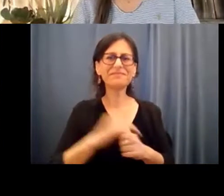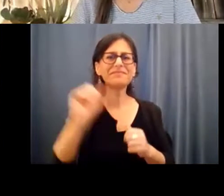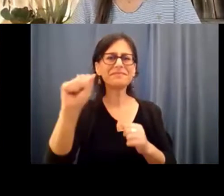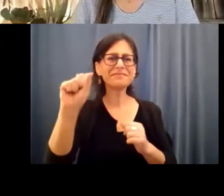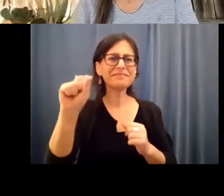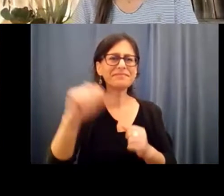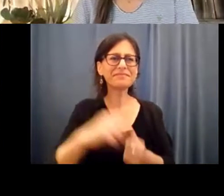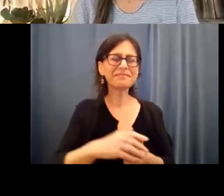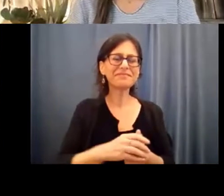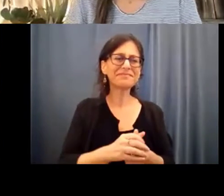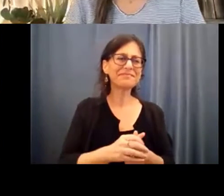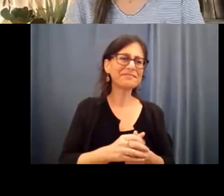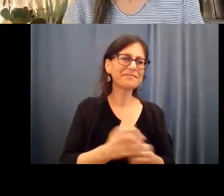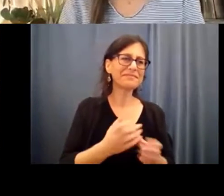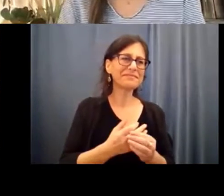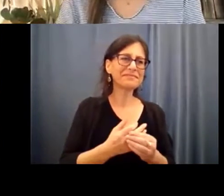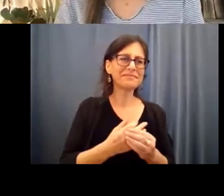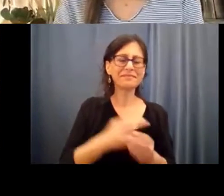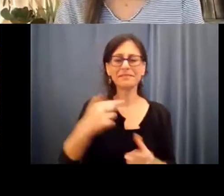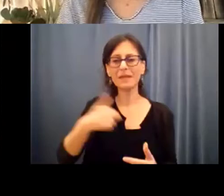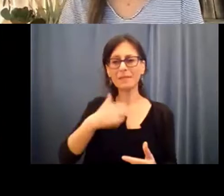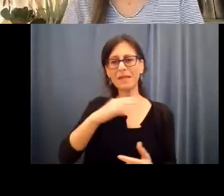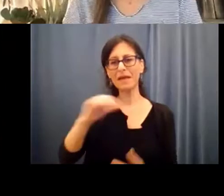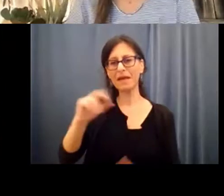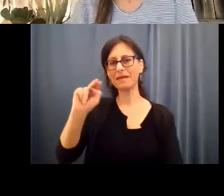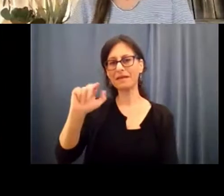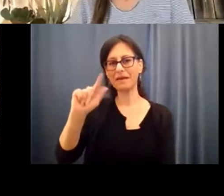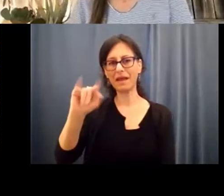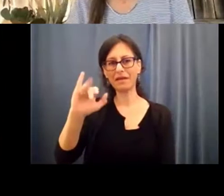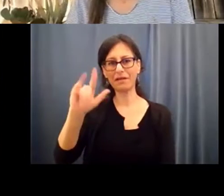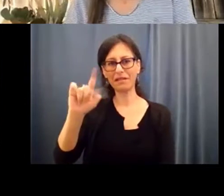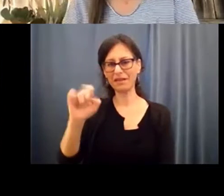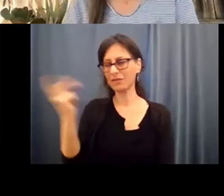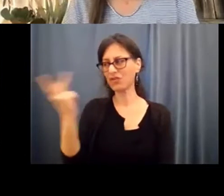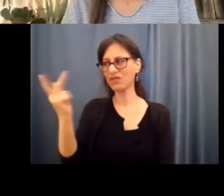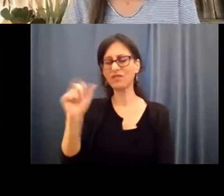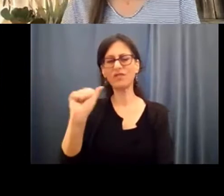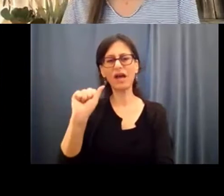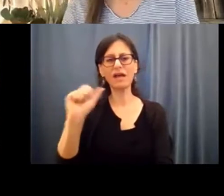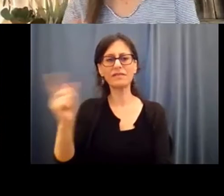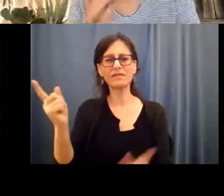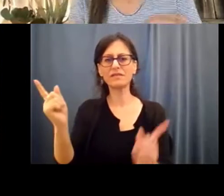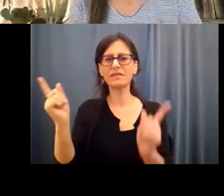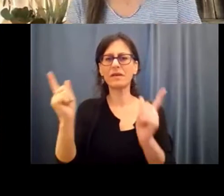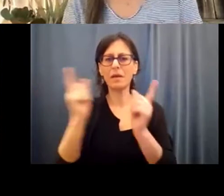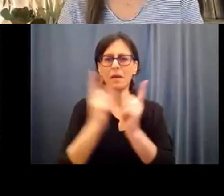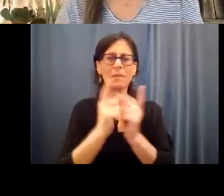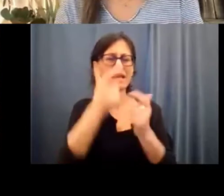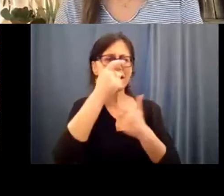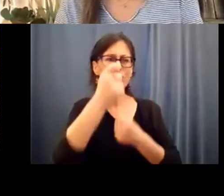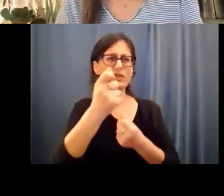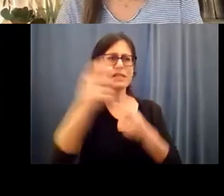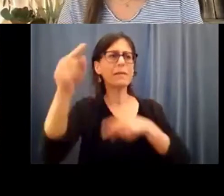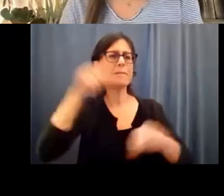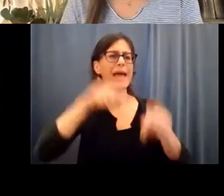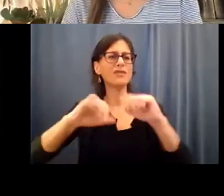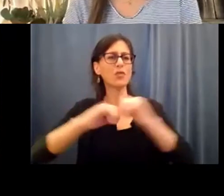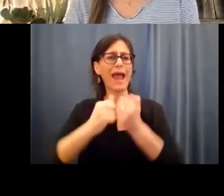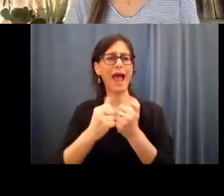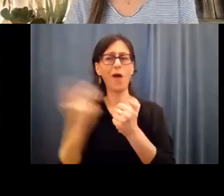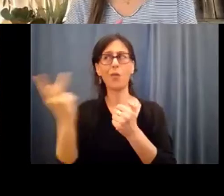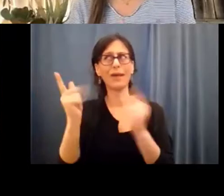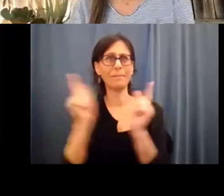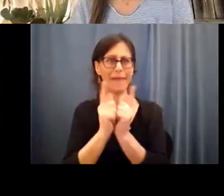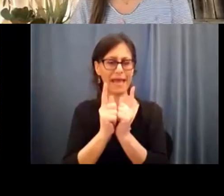Hi, so Natalie and I came together in an interesting way. Just to throw this back to how we